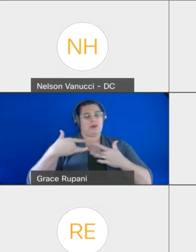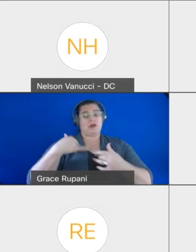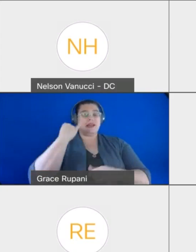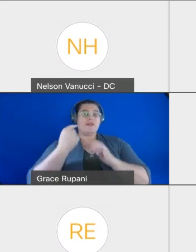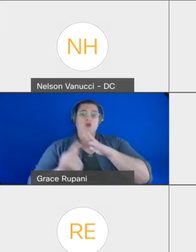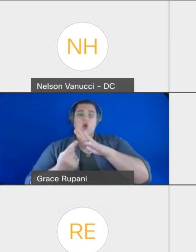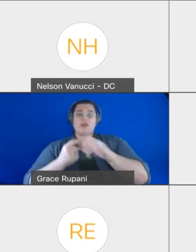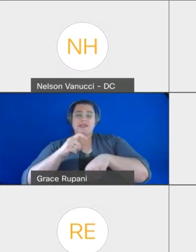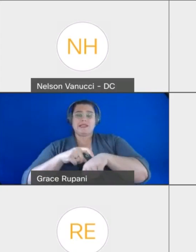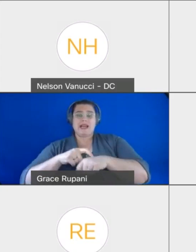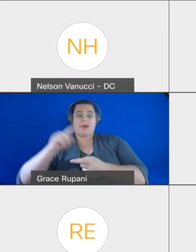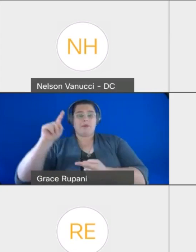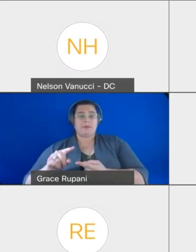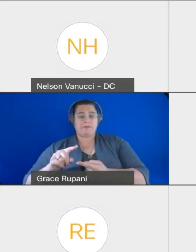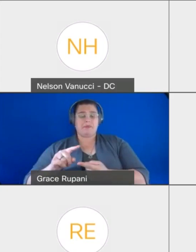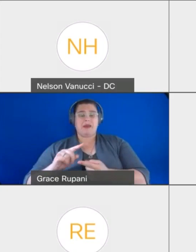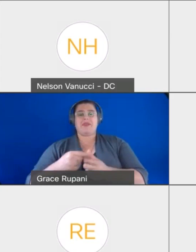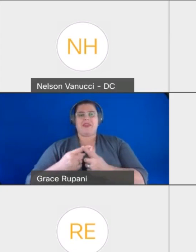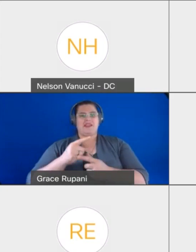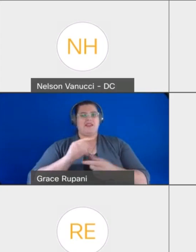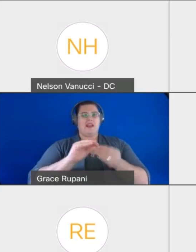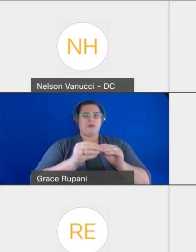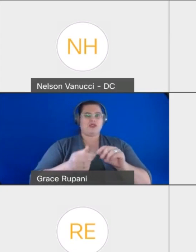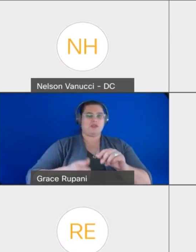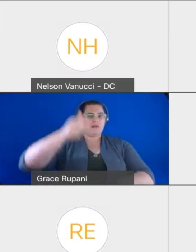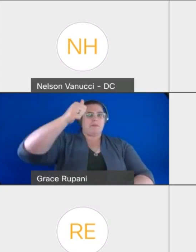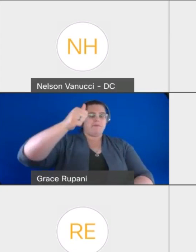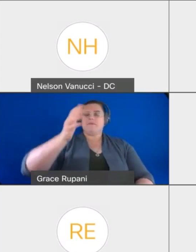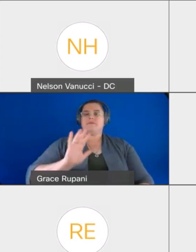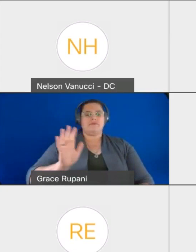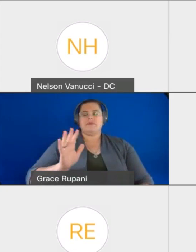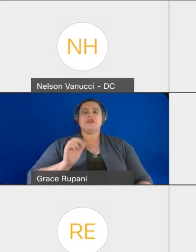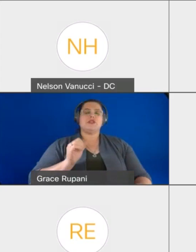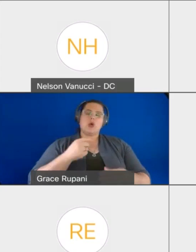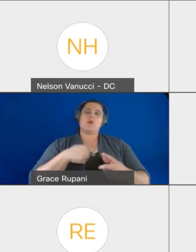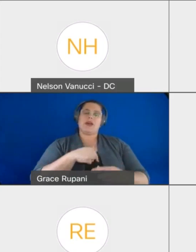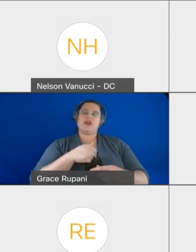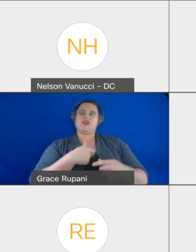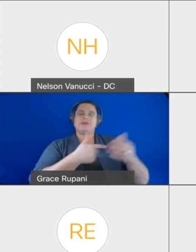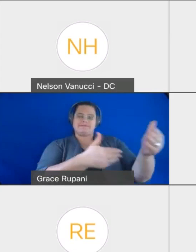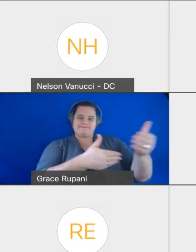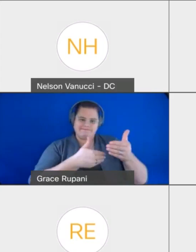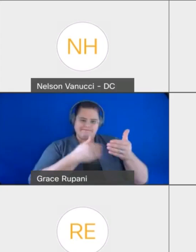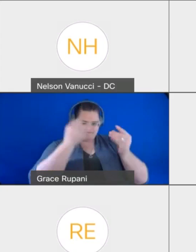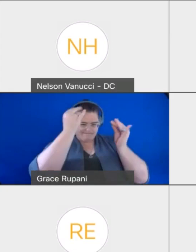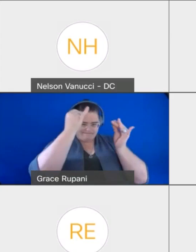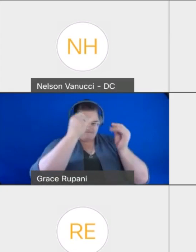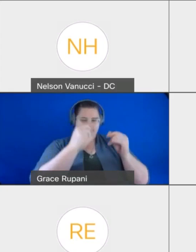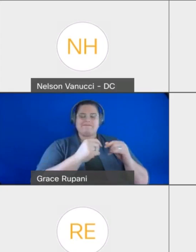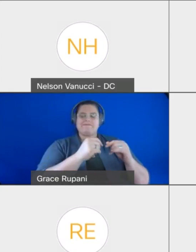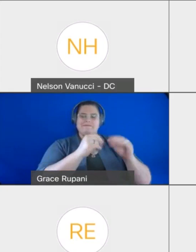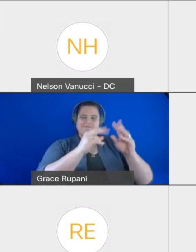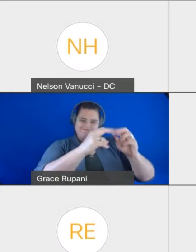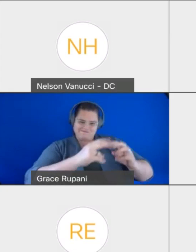so we're discussing internally how best to address these new recommendations, and